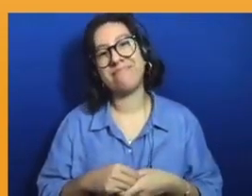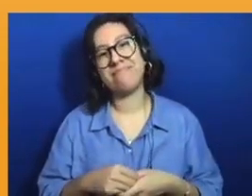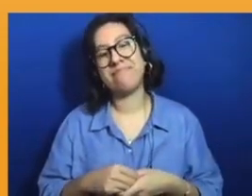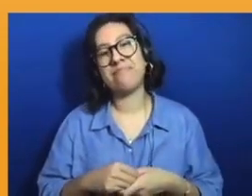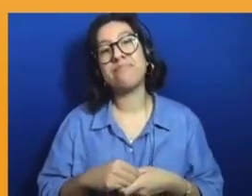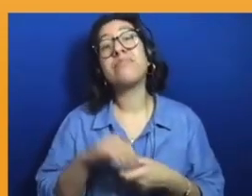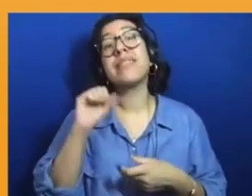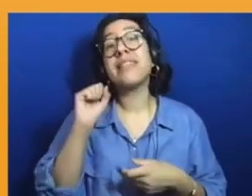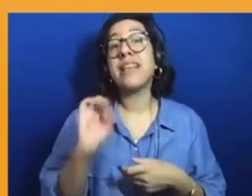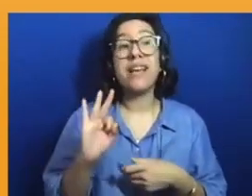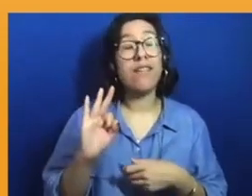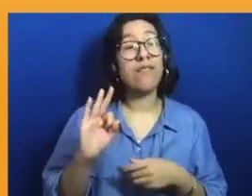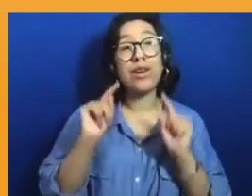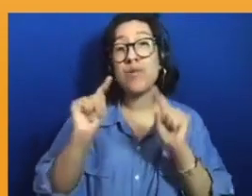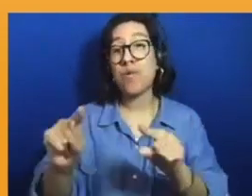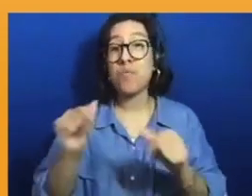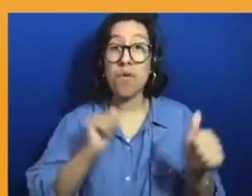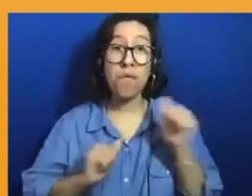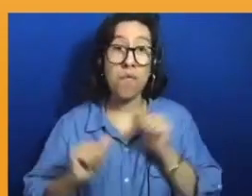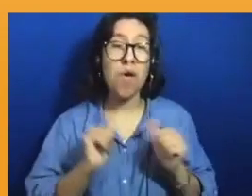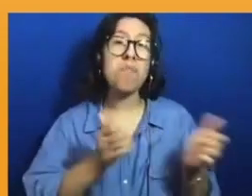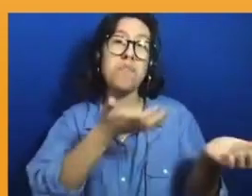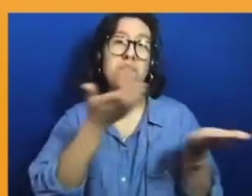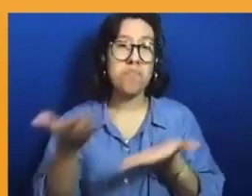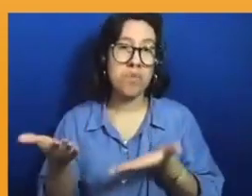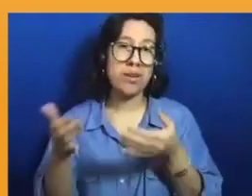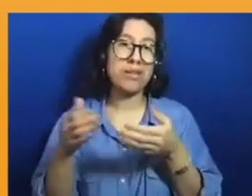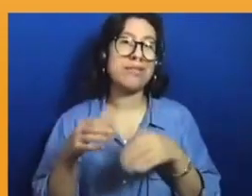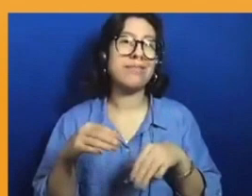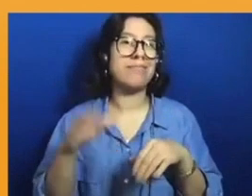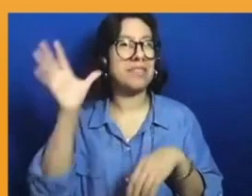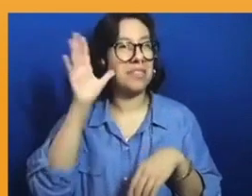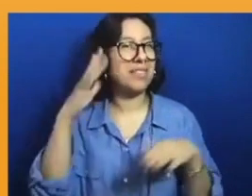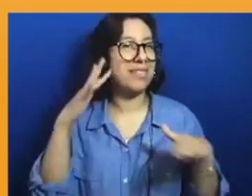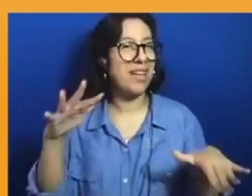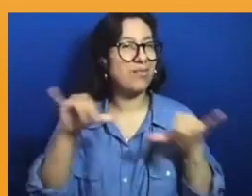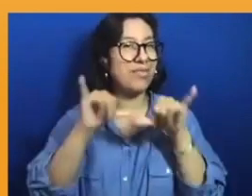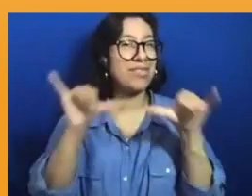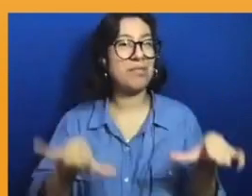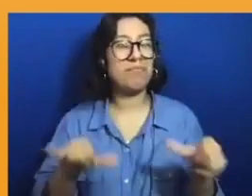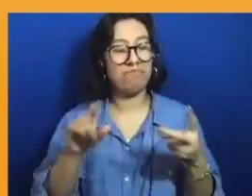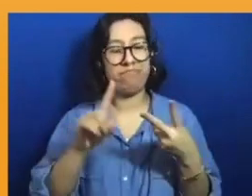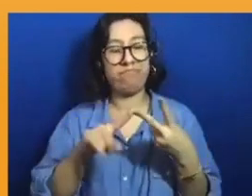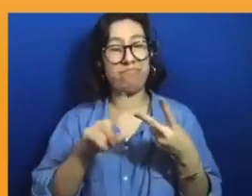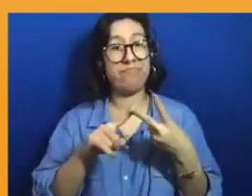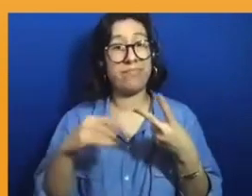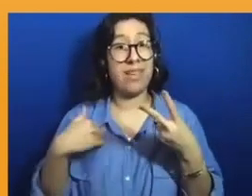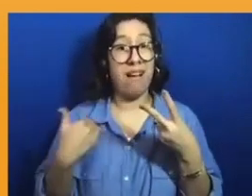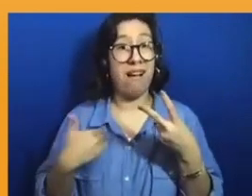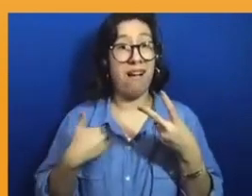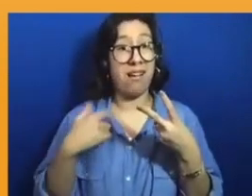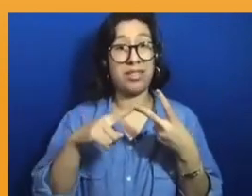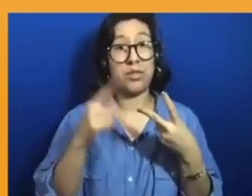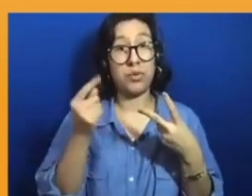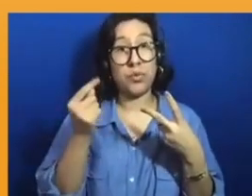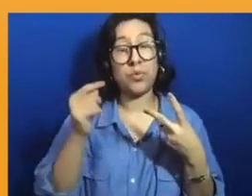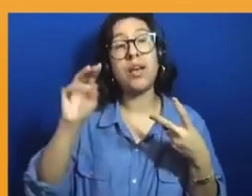anytime we go performance. And my younger son, he does